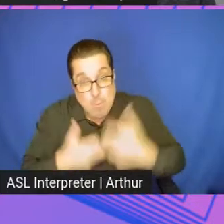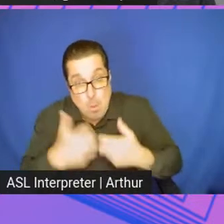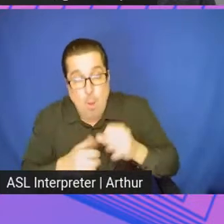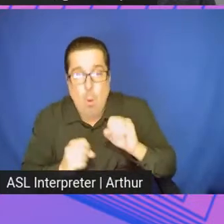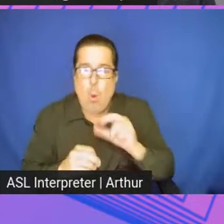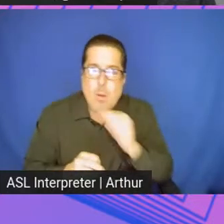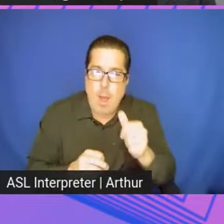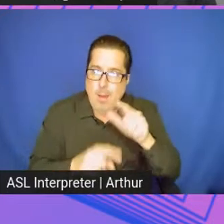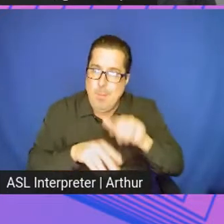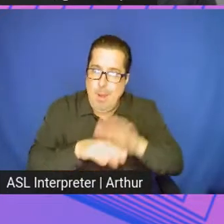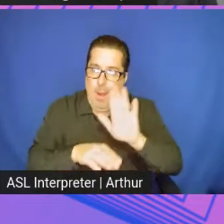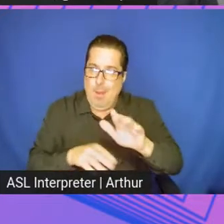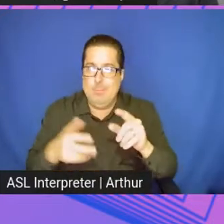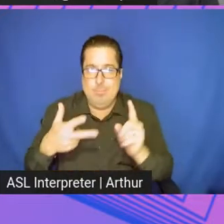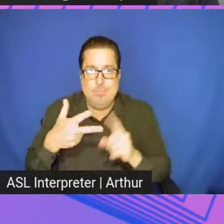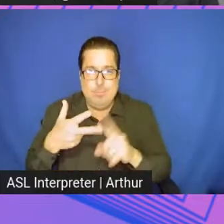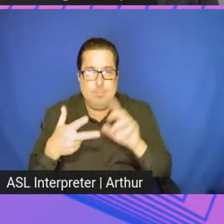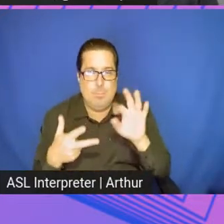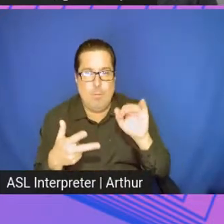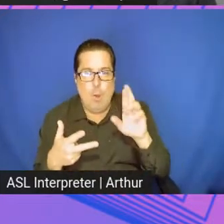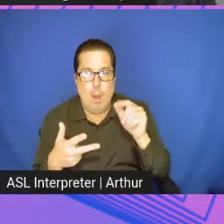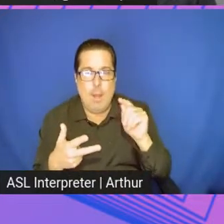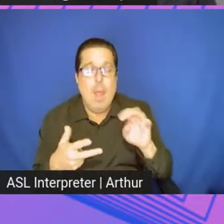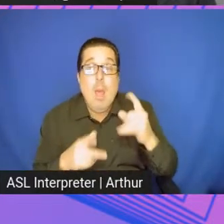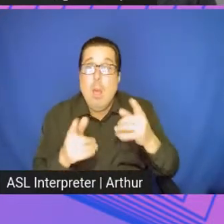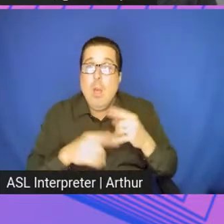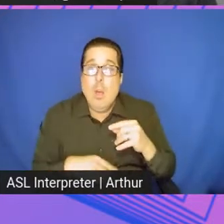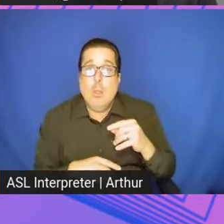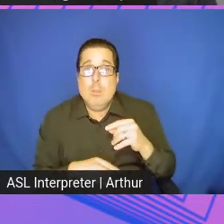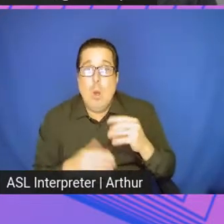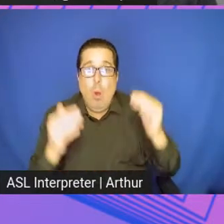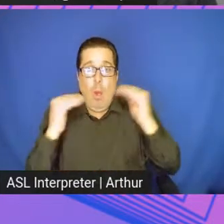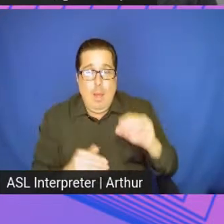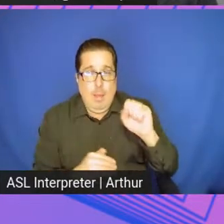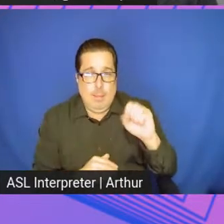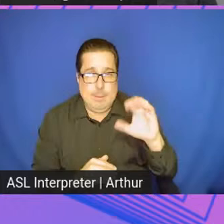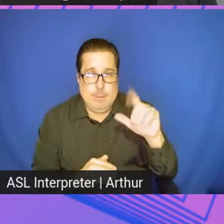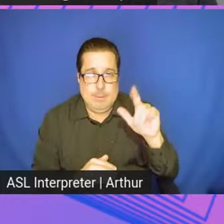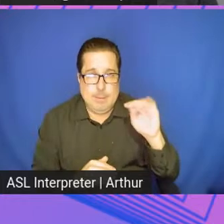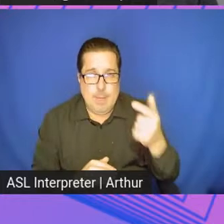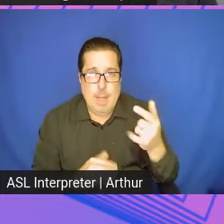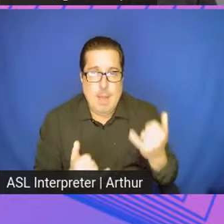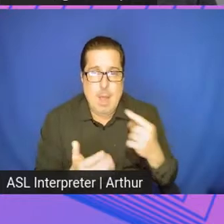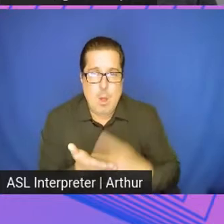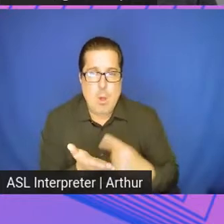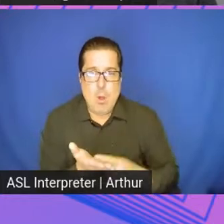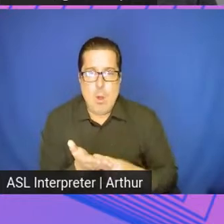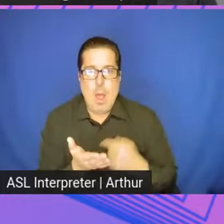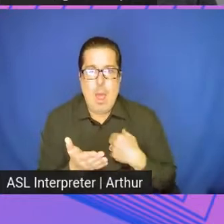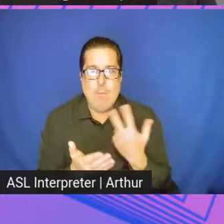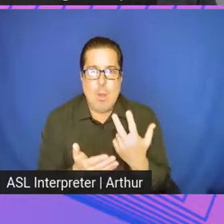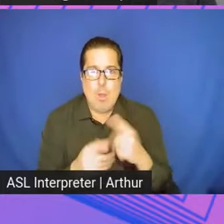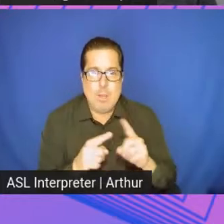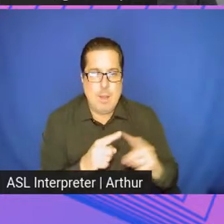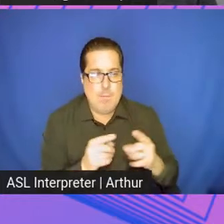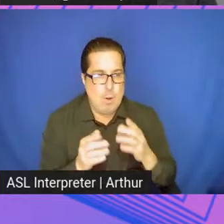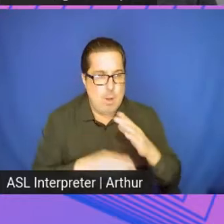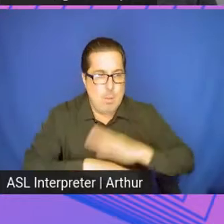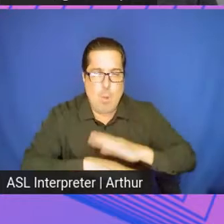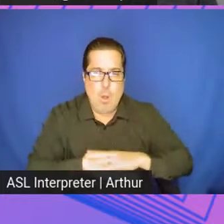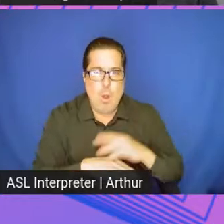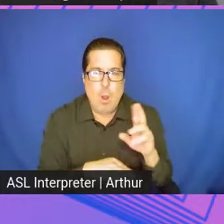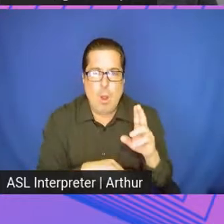And let's talk about scaling now. Scaling is, once again, different across these three different platforms. For AWS